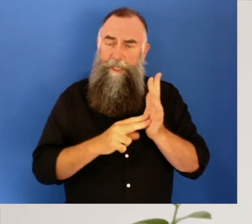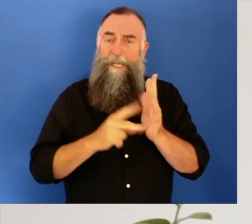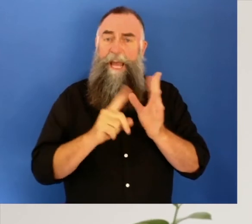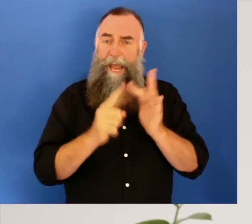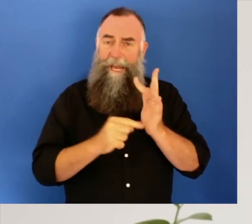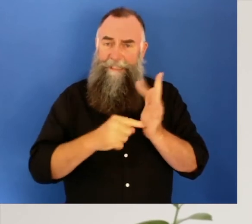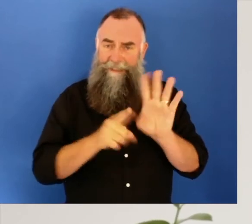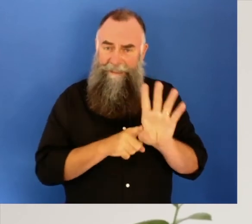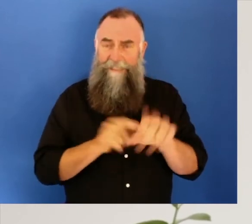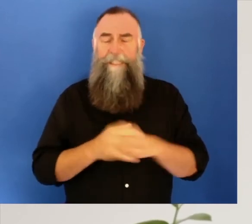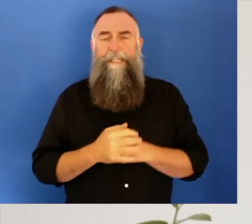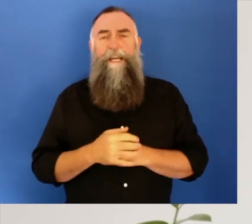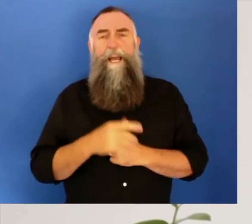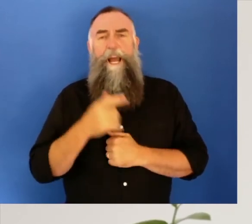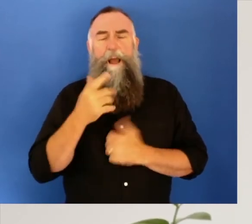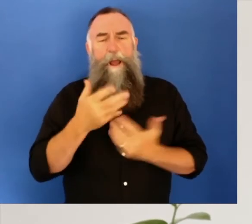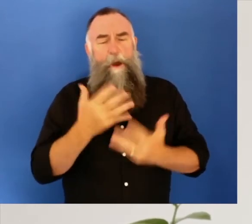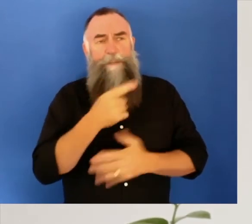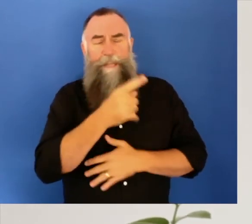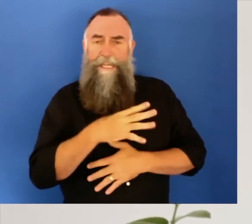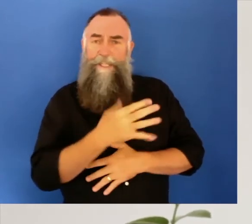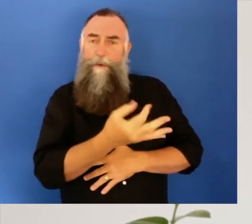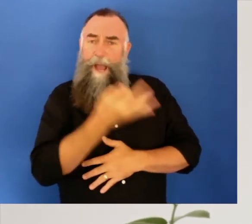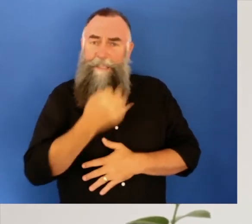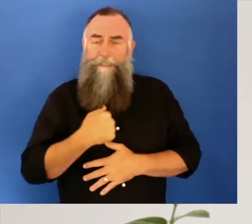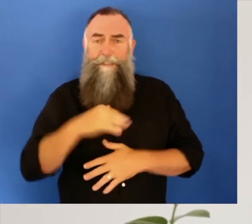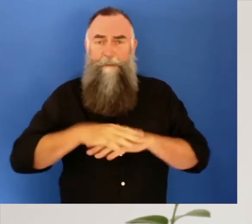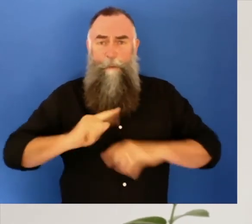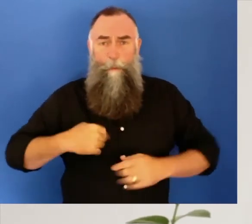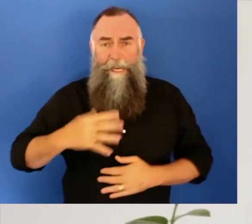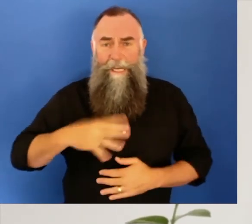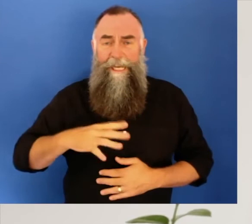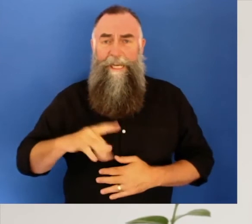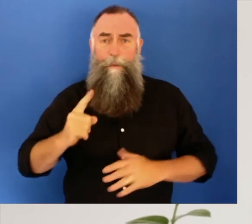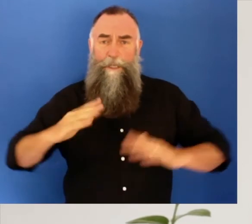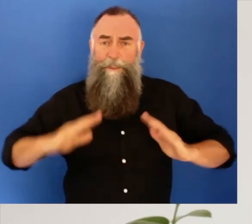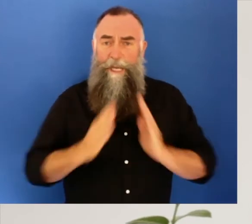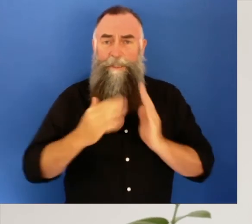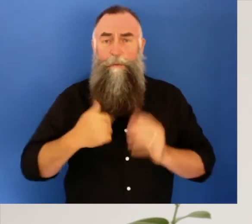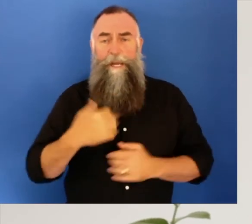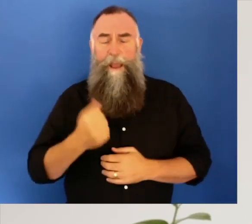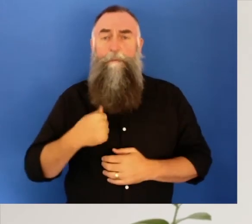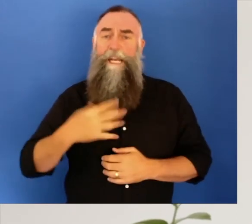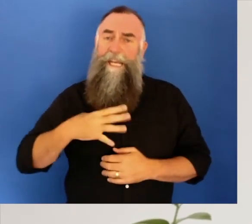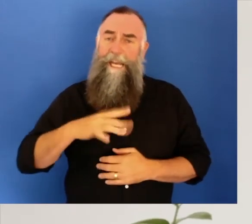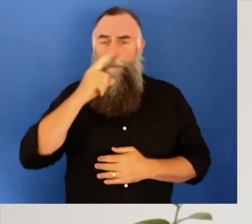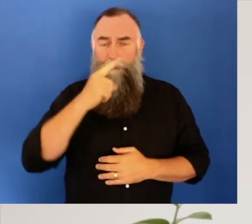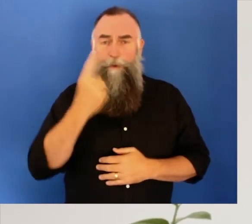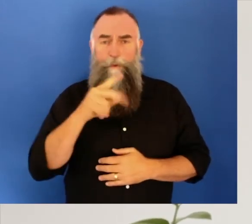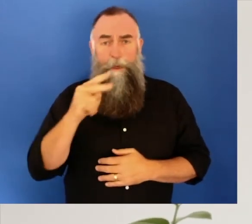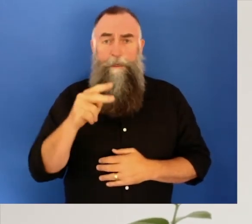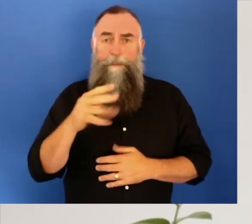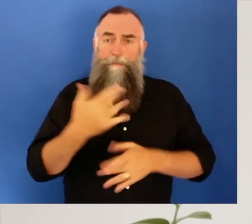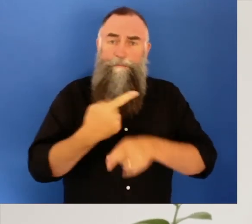intersectionality. As women with disability, we need to be asked about our needs and challenges, and we need people to